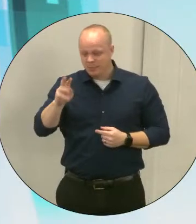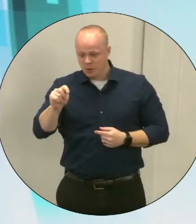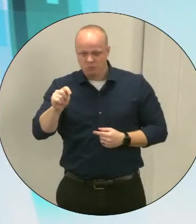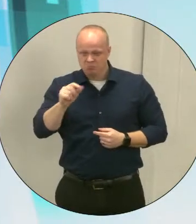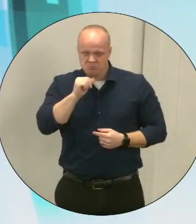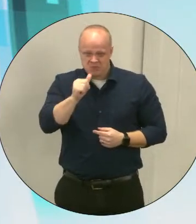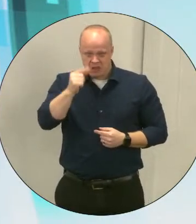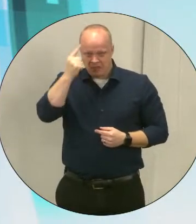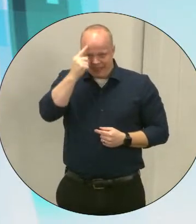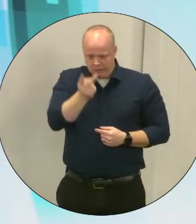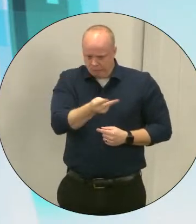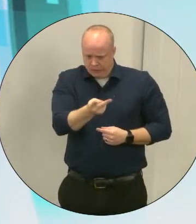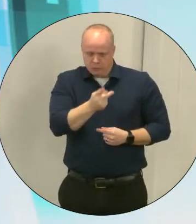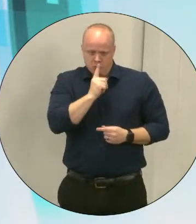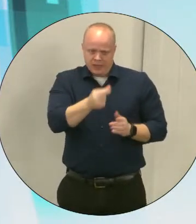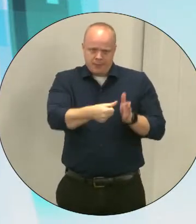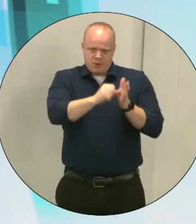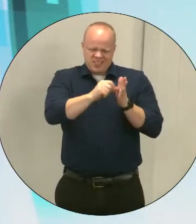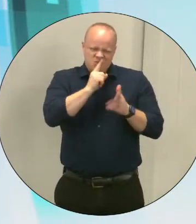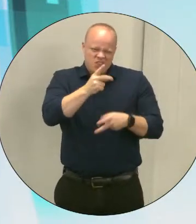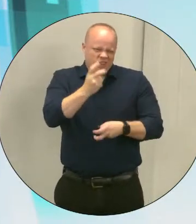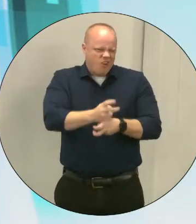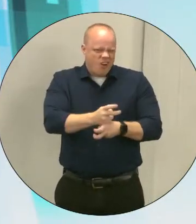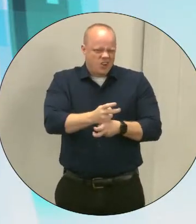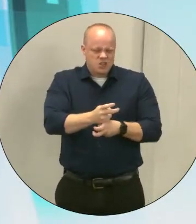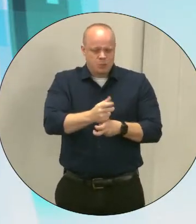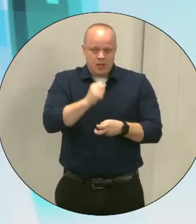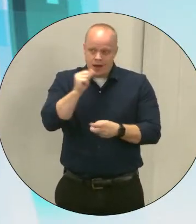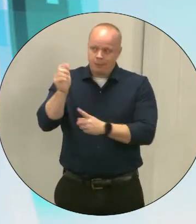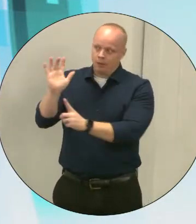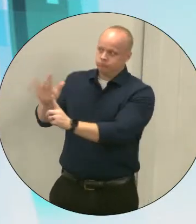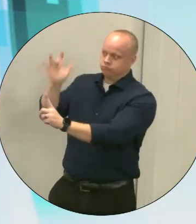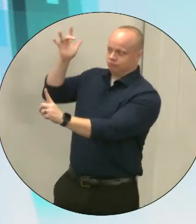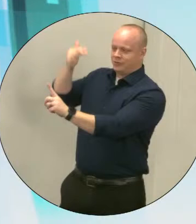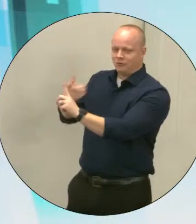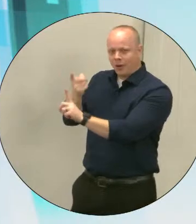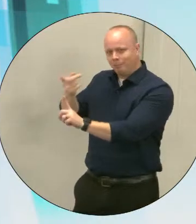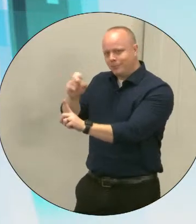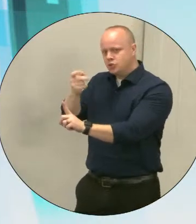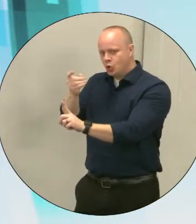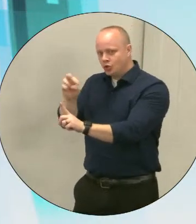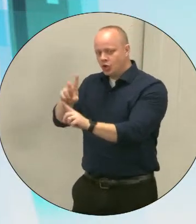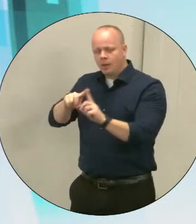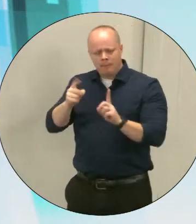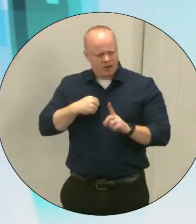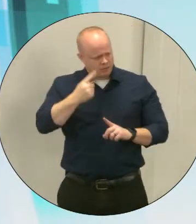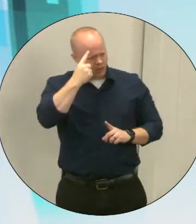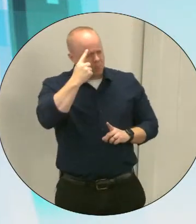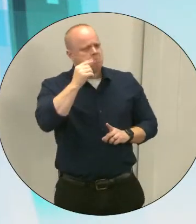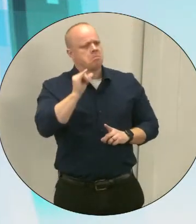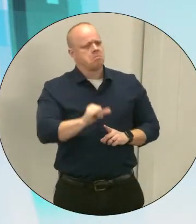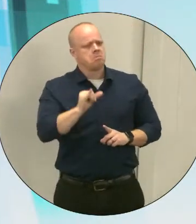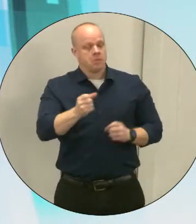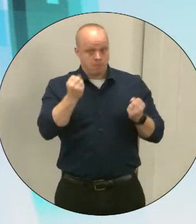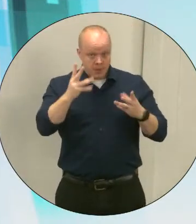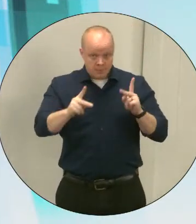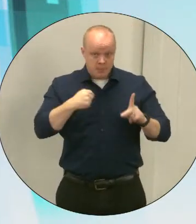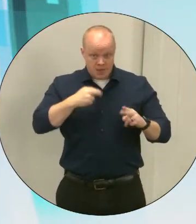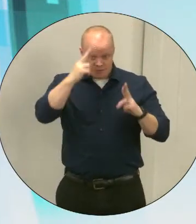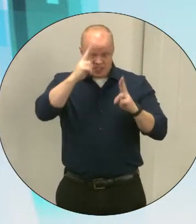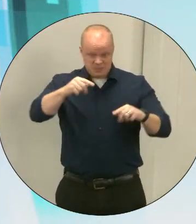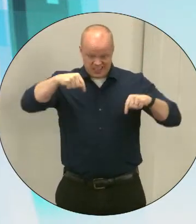and it was really hard to not be dazzled by Schuldiner. But it gives me pause that so many people that I respect in this